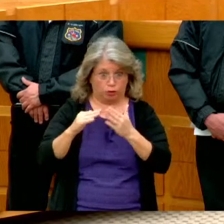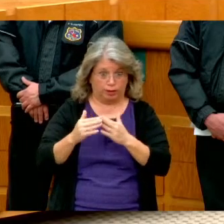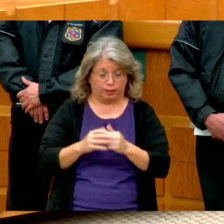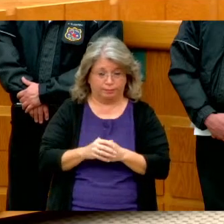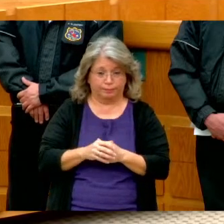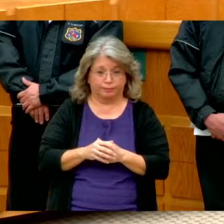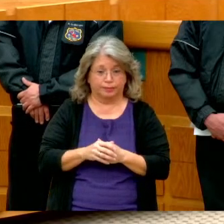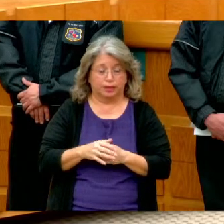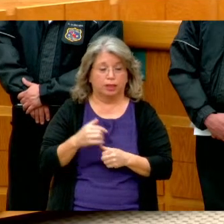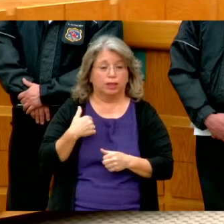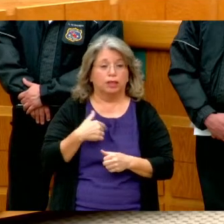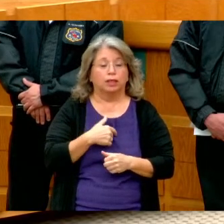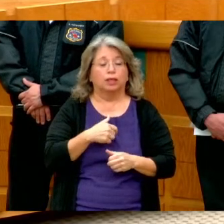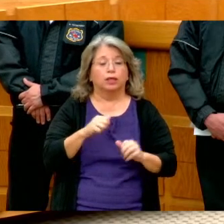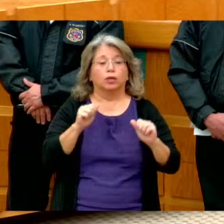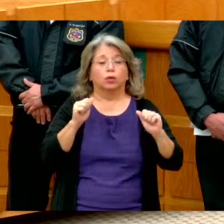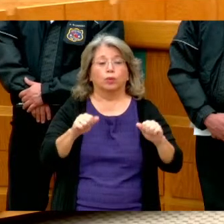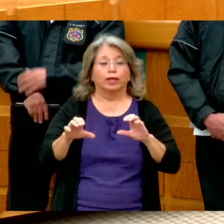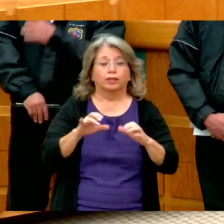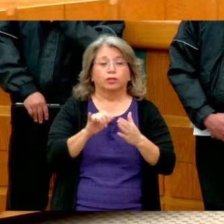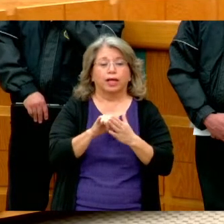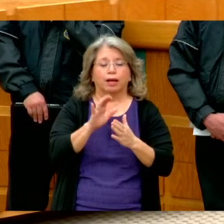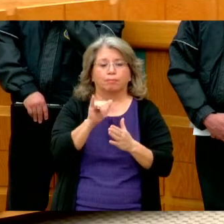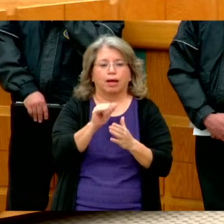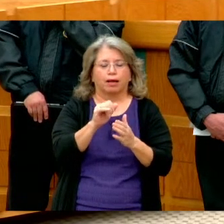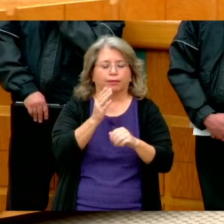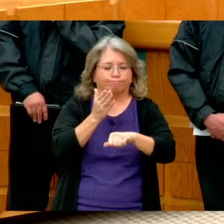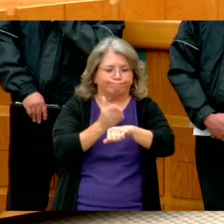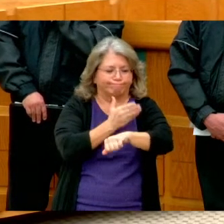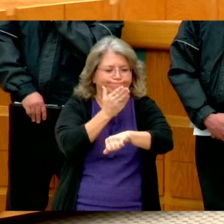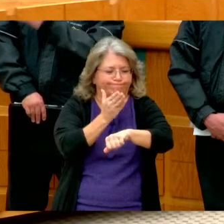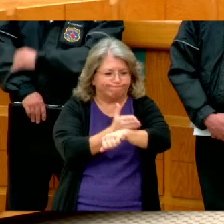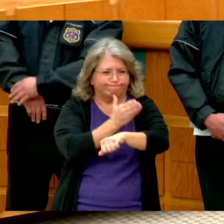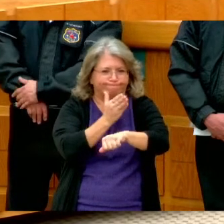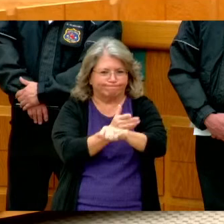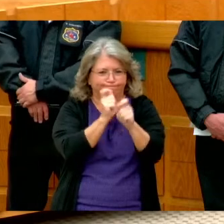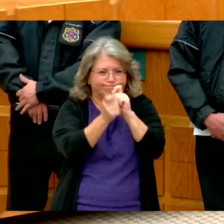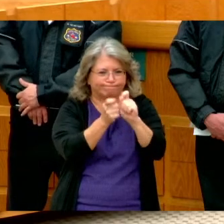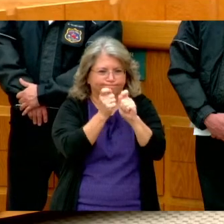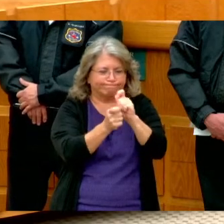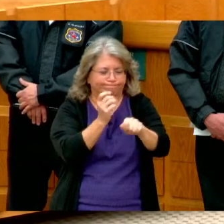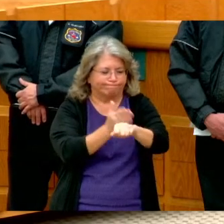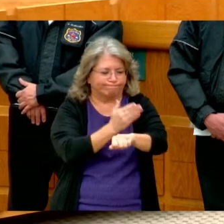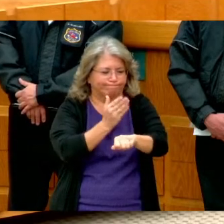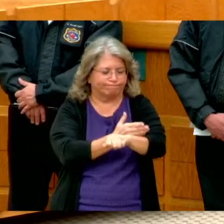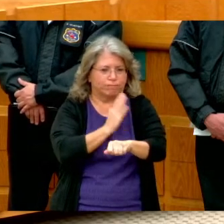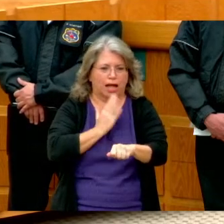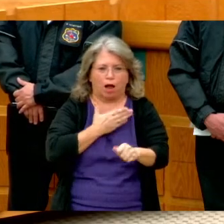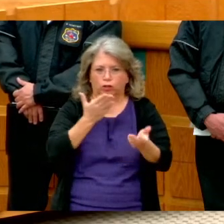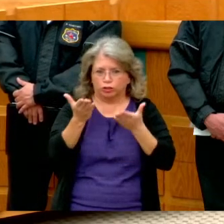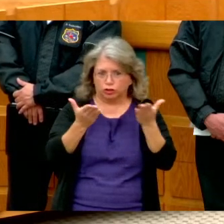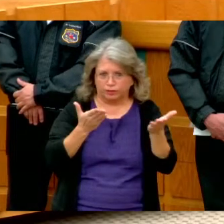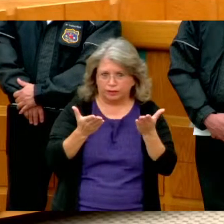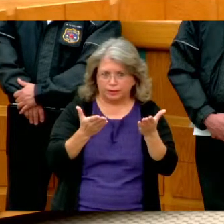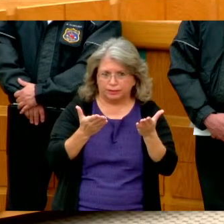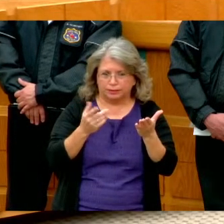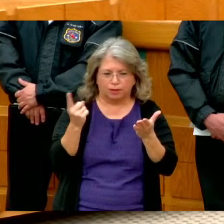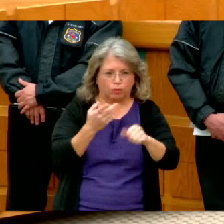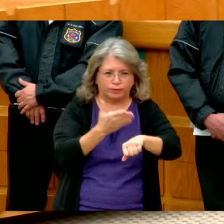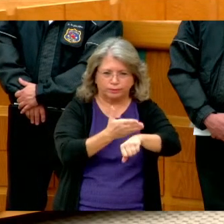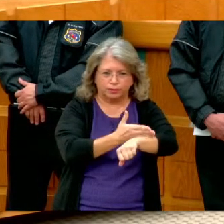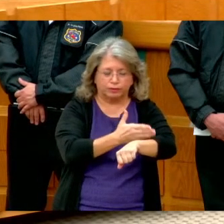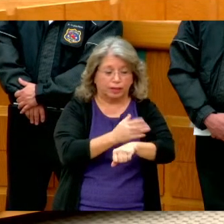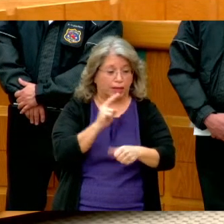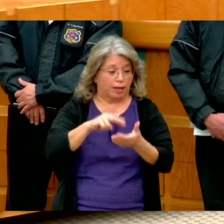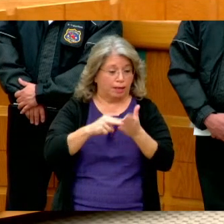by refining our services and making them better. That means if we see something that